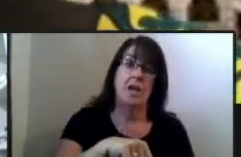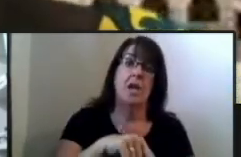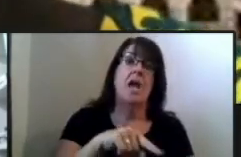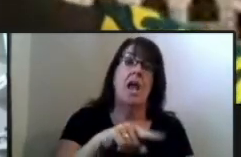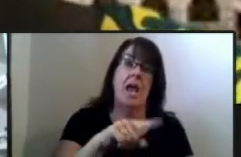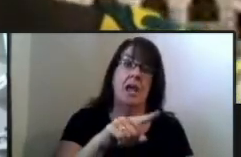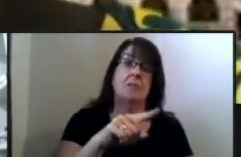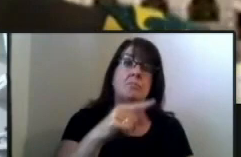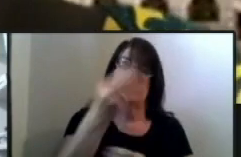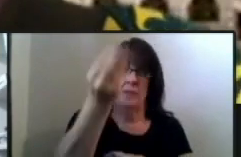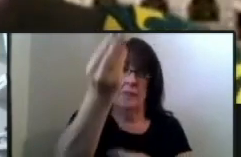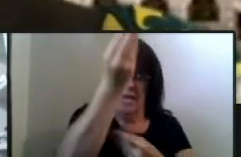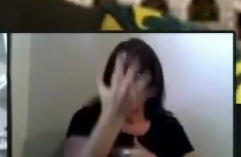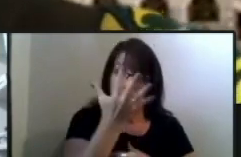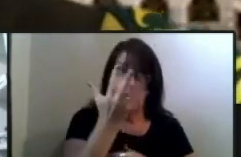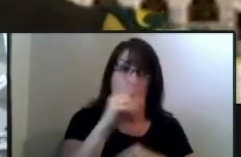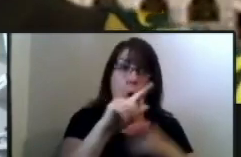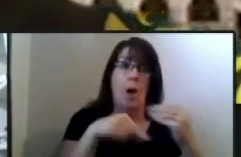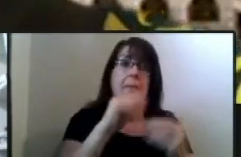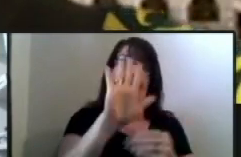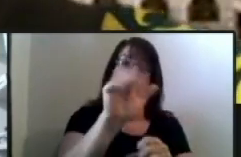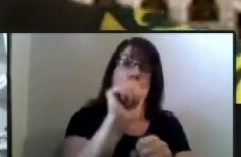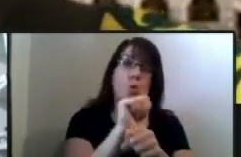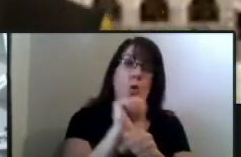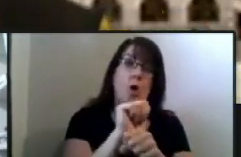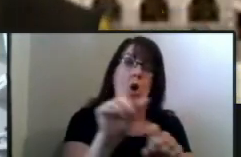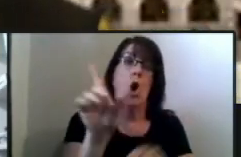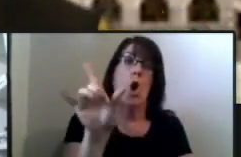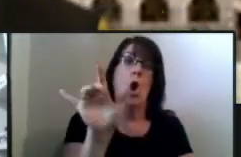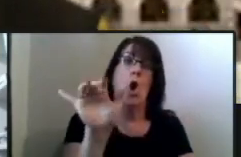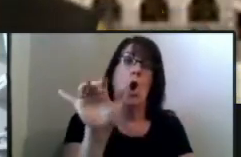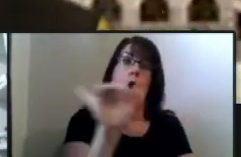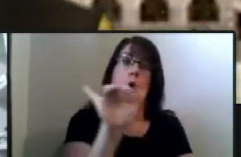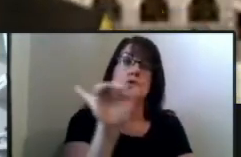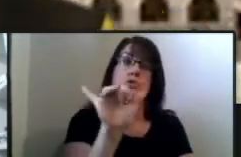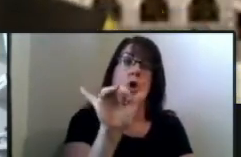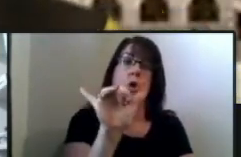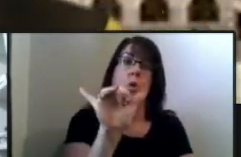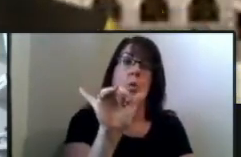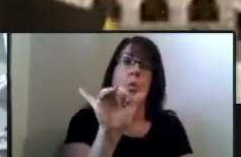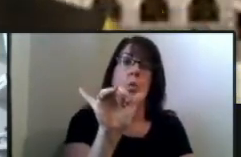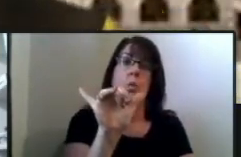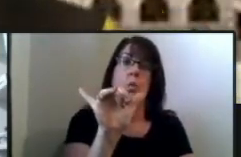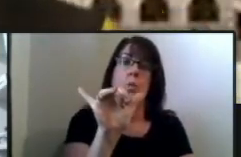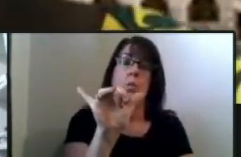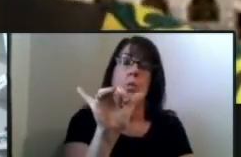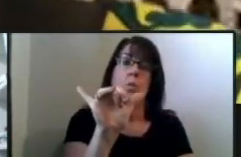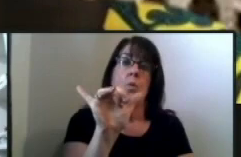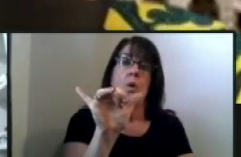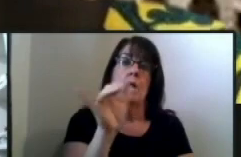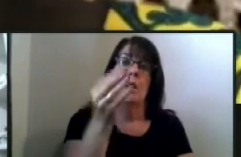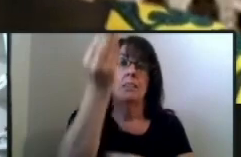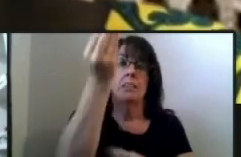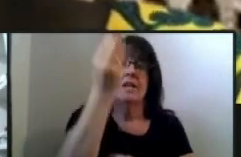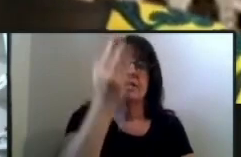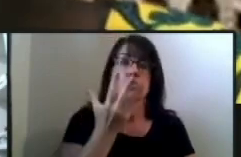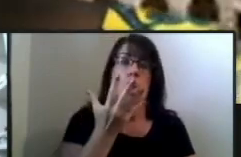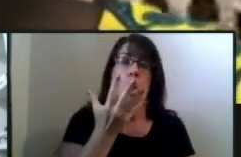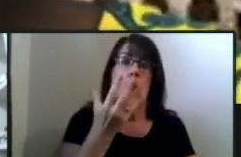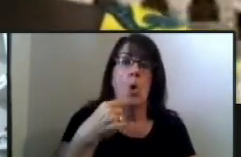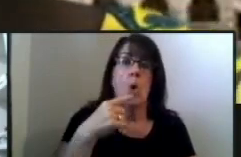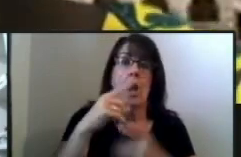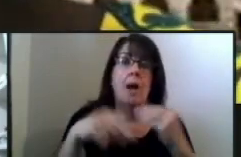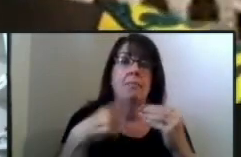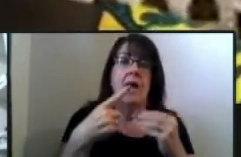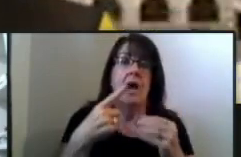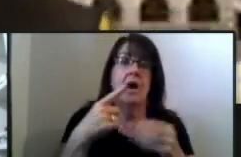to the work that you guys do. We would love also to hear what you have to tell us about this